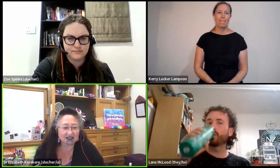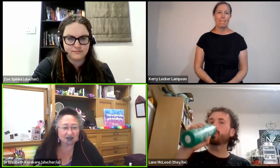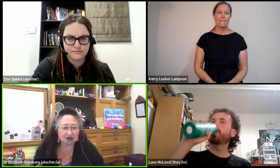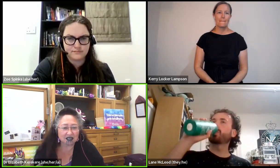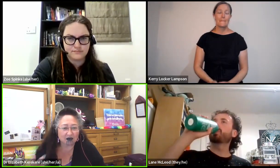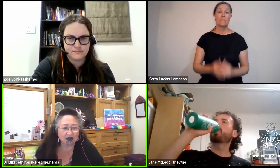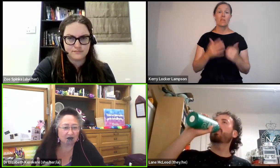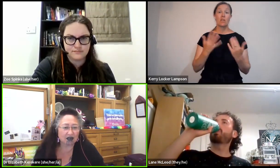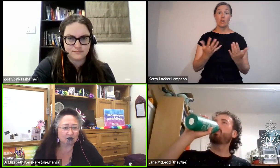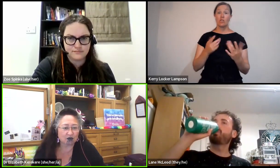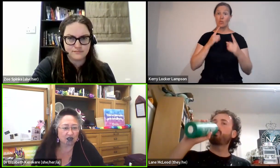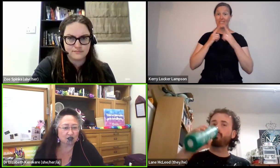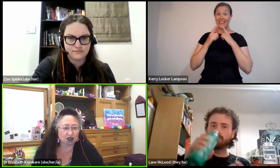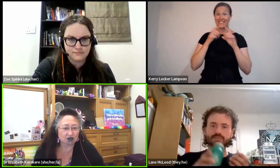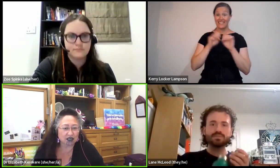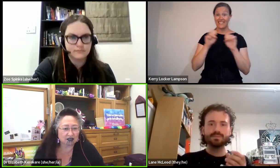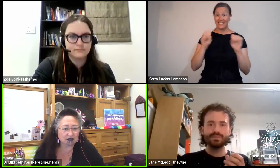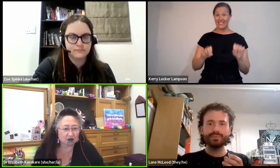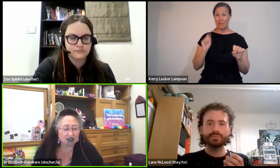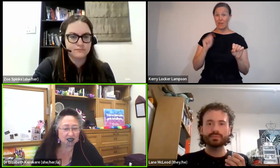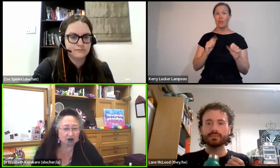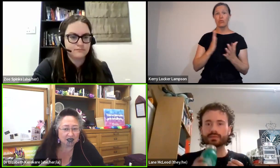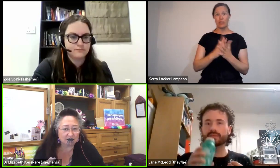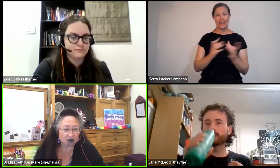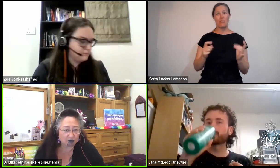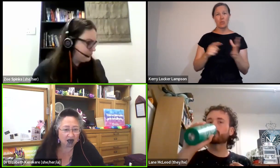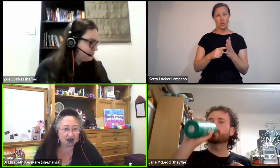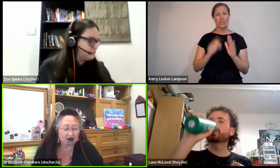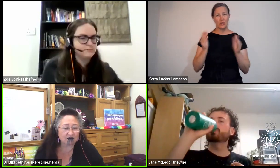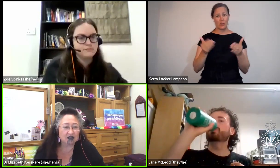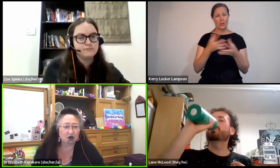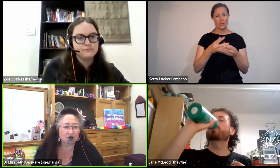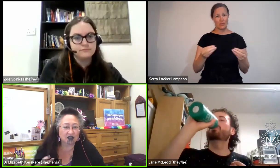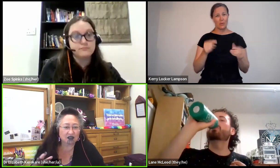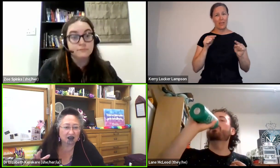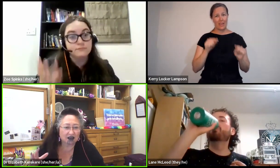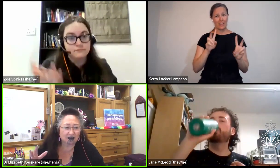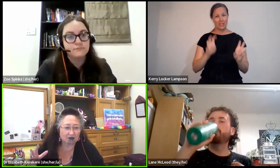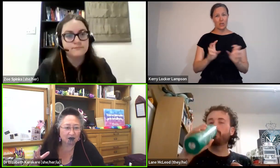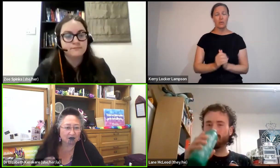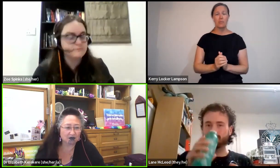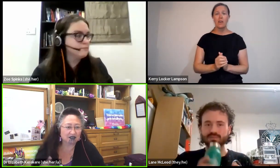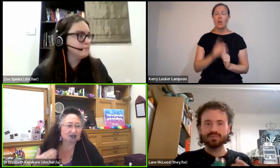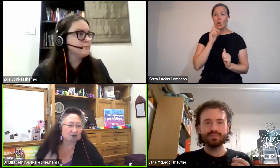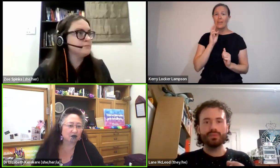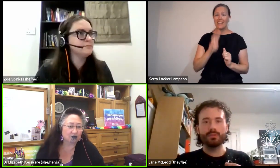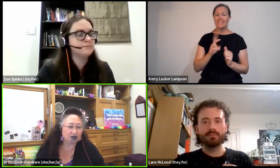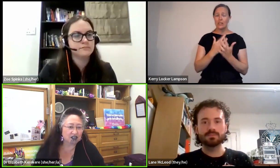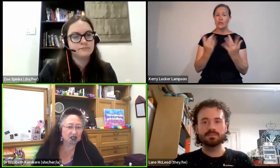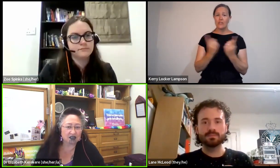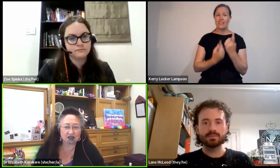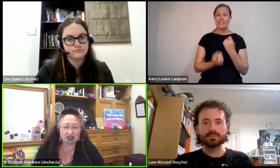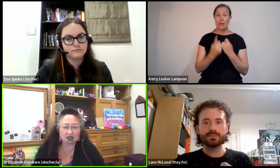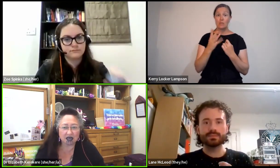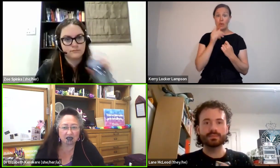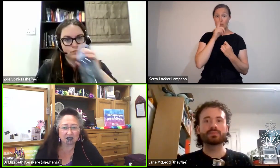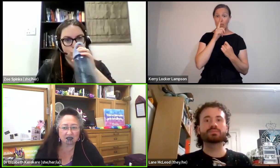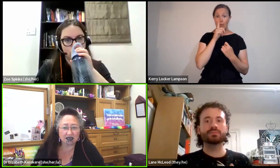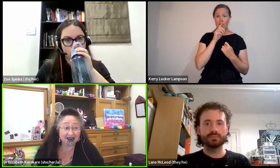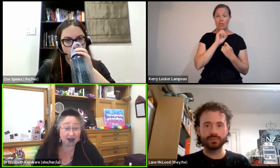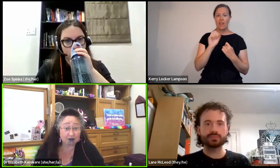data systems are really, really important to address. We see what's happening right now with people's preferred